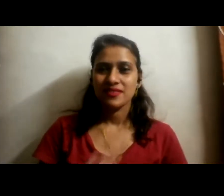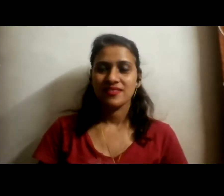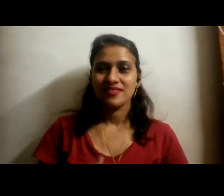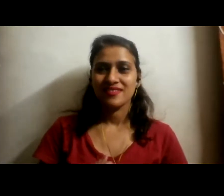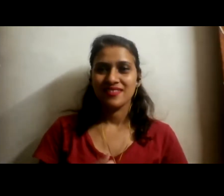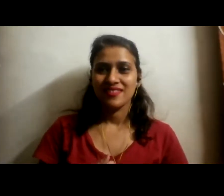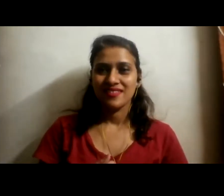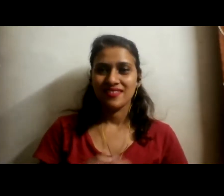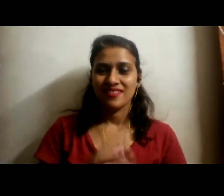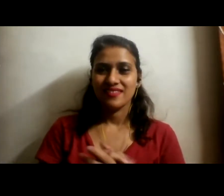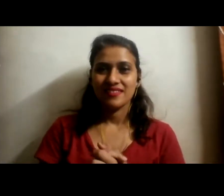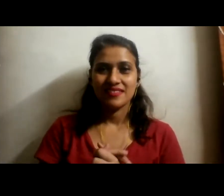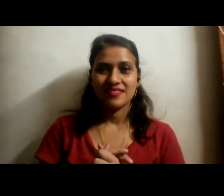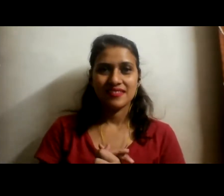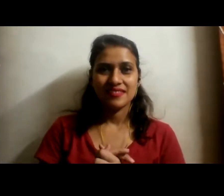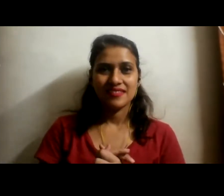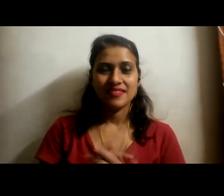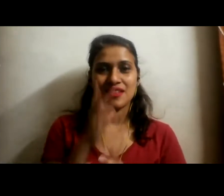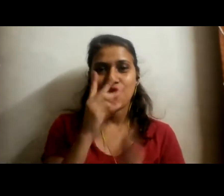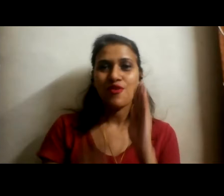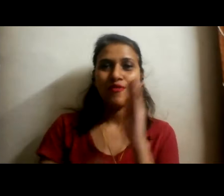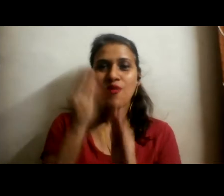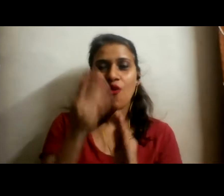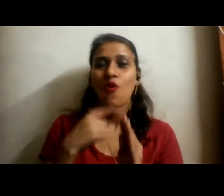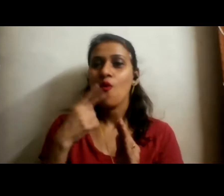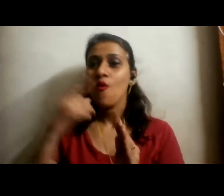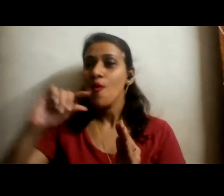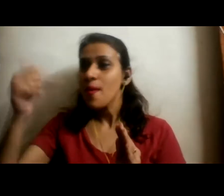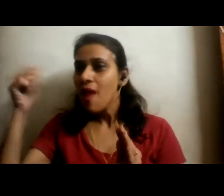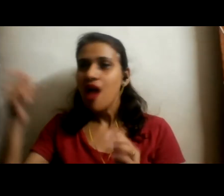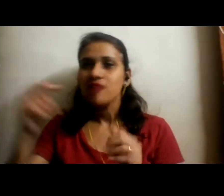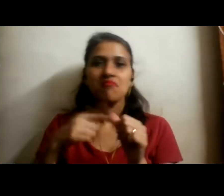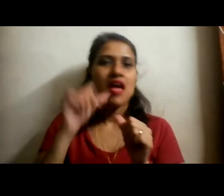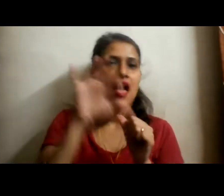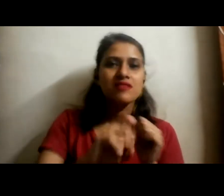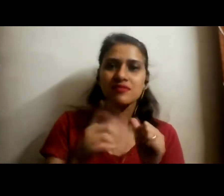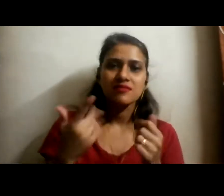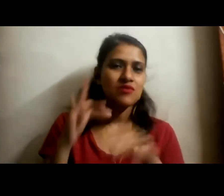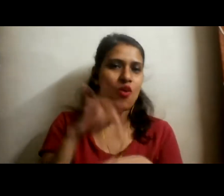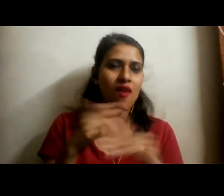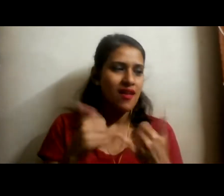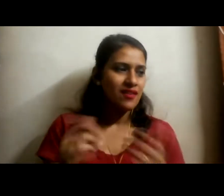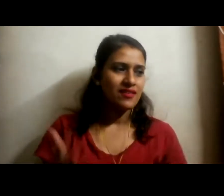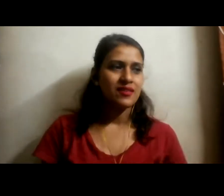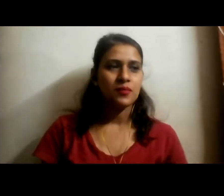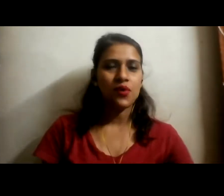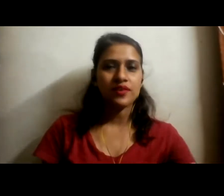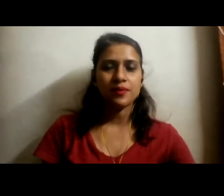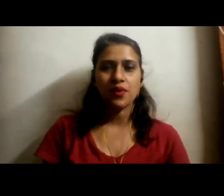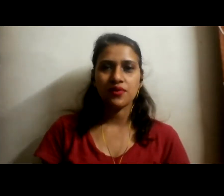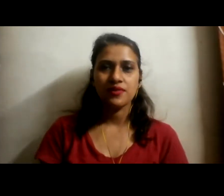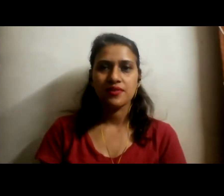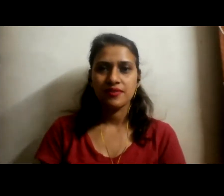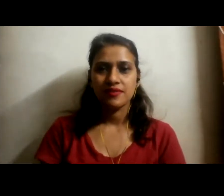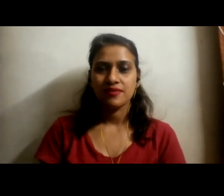participate, like most of my friends who have passed out and they don't have access to SEC Online, what they do, they participate in conferences, or